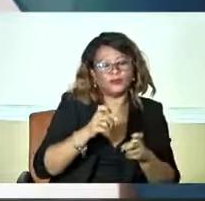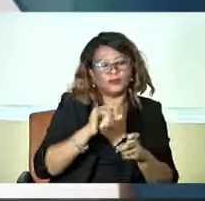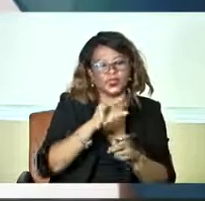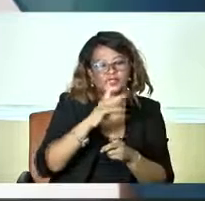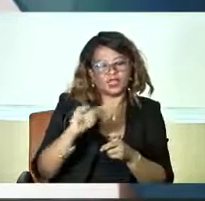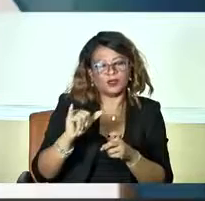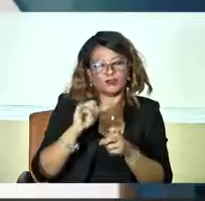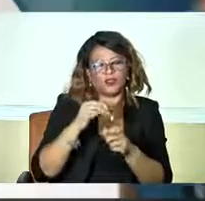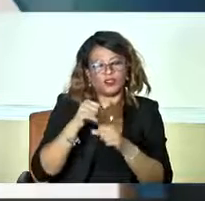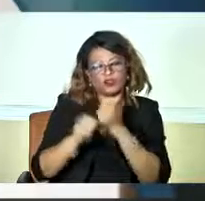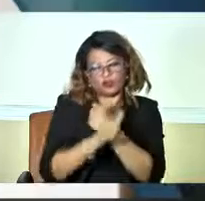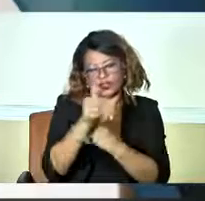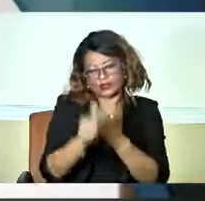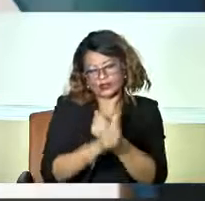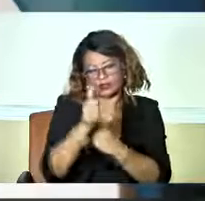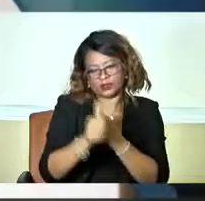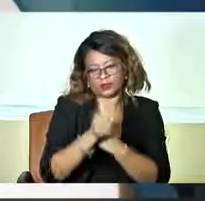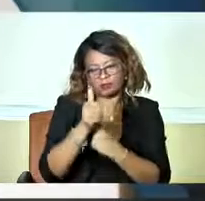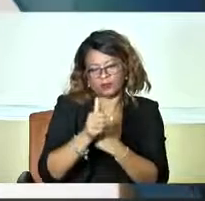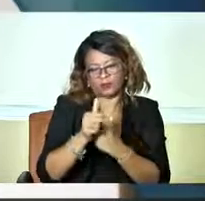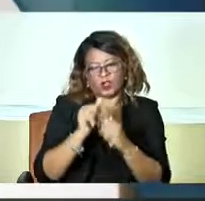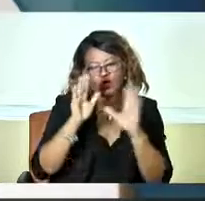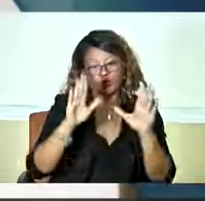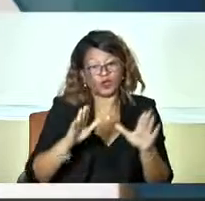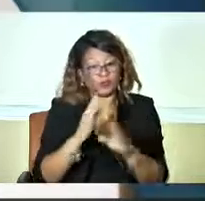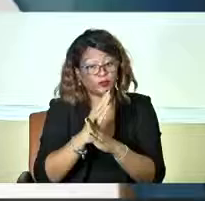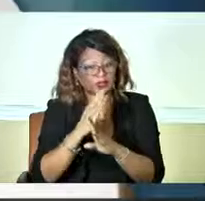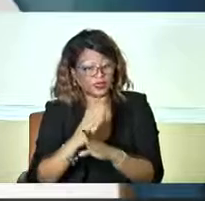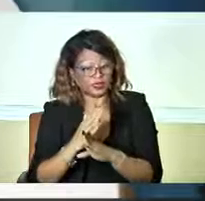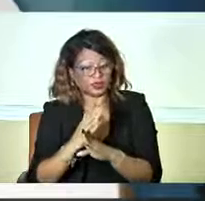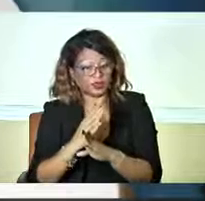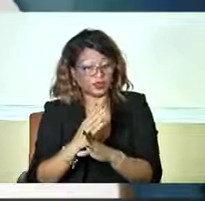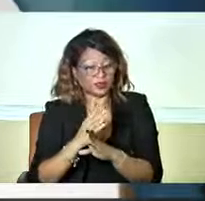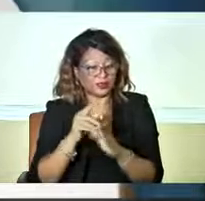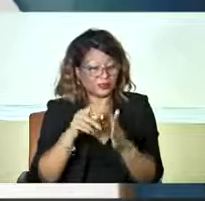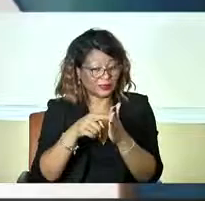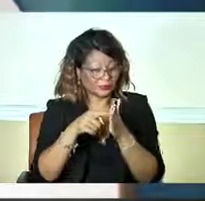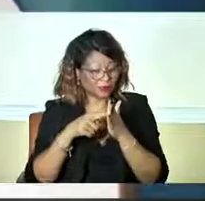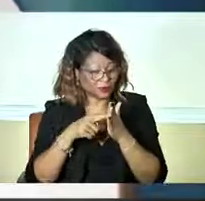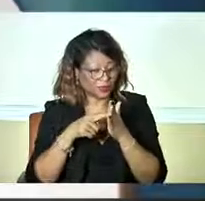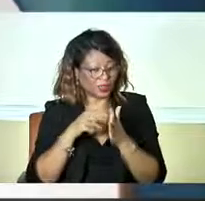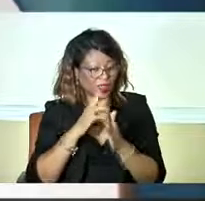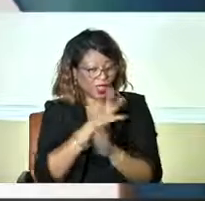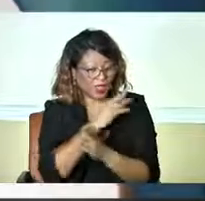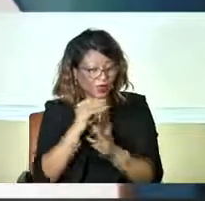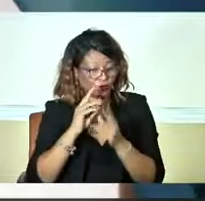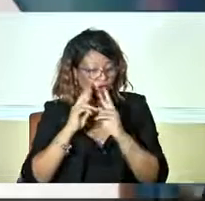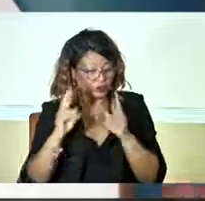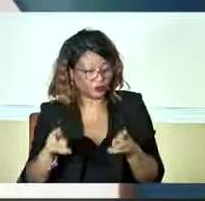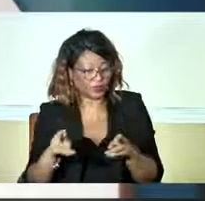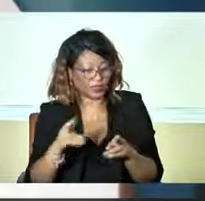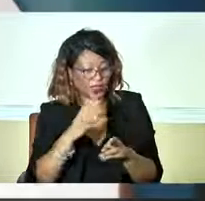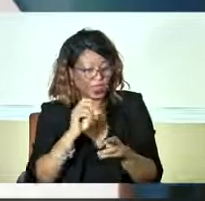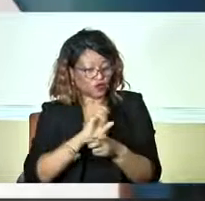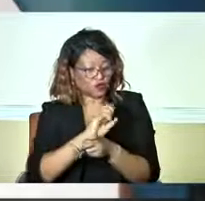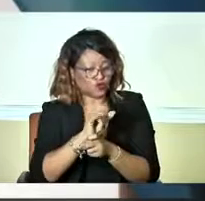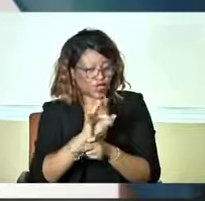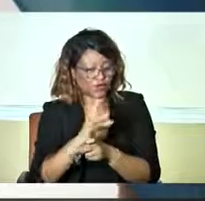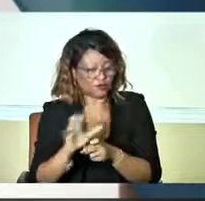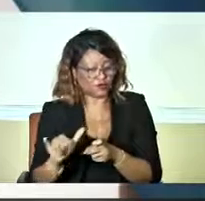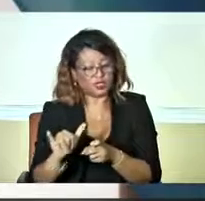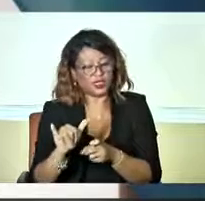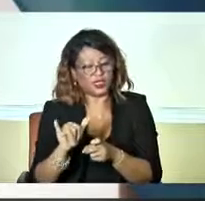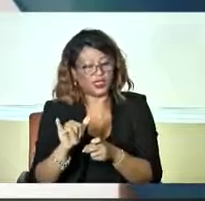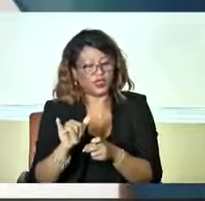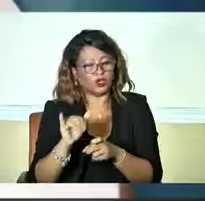CERTs will provide greater protection, detection, response, and recovery as it relates